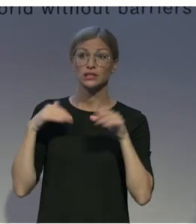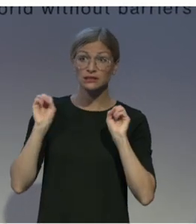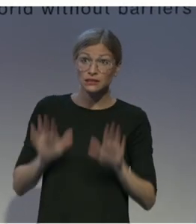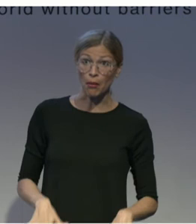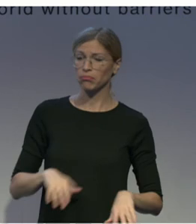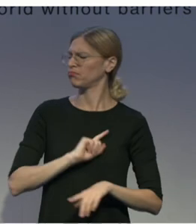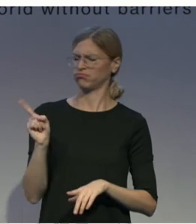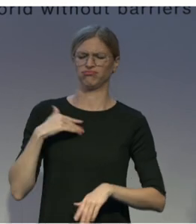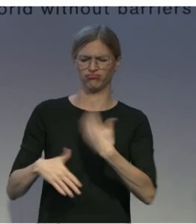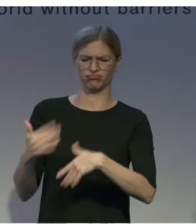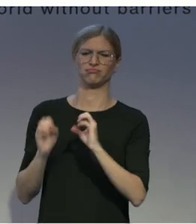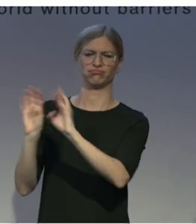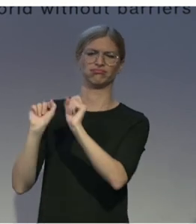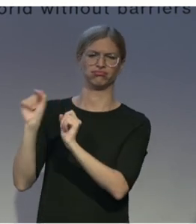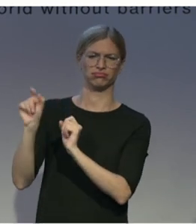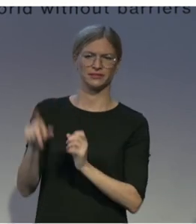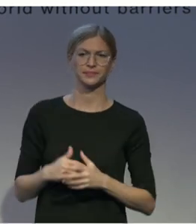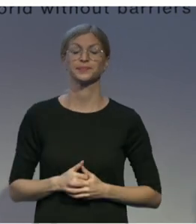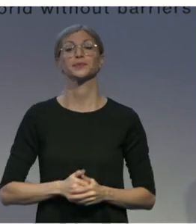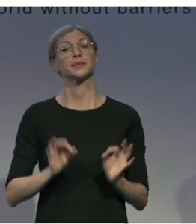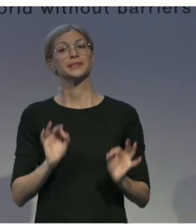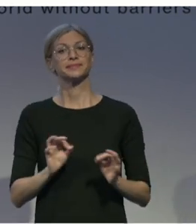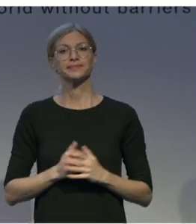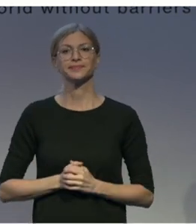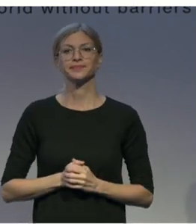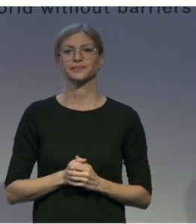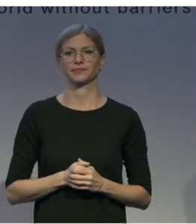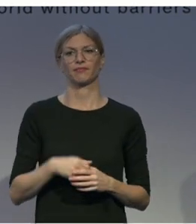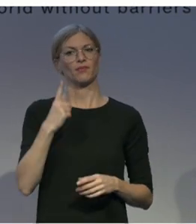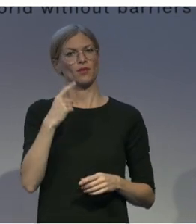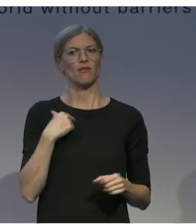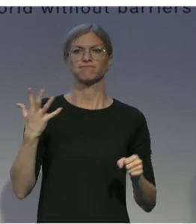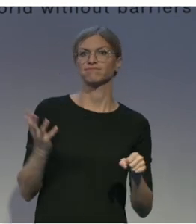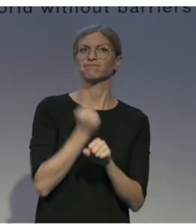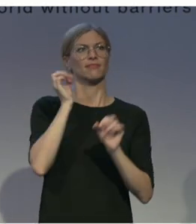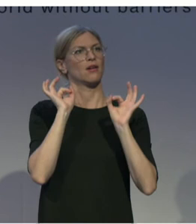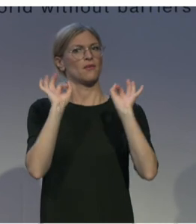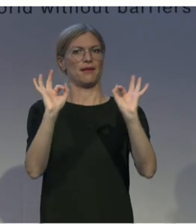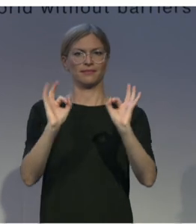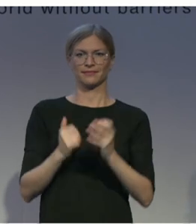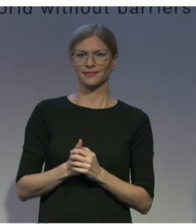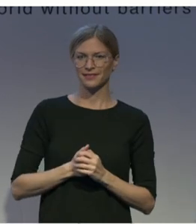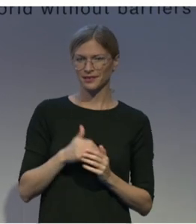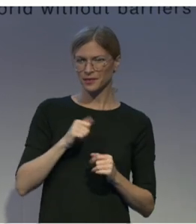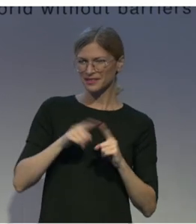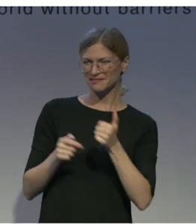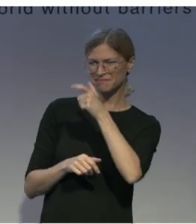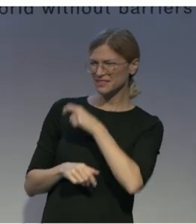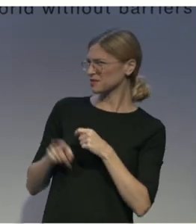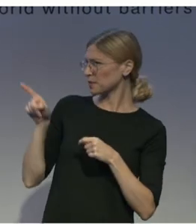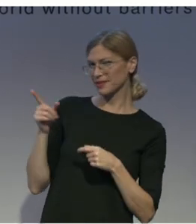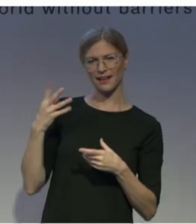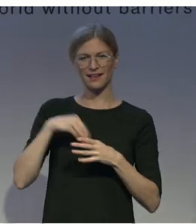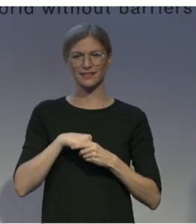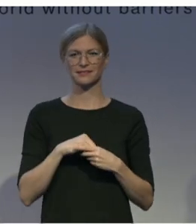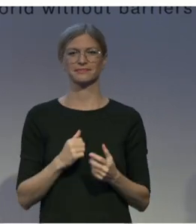Program. I'm very pleased to have one of my friends, Senator Tom Harkin, here today, who was one of our strongest champions until he retired. We certainly miss you on Capitol